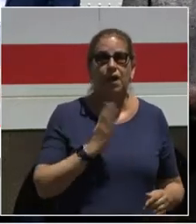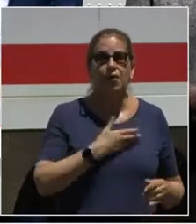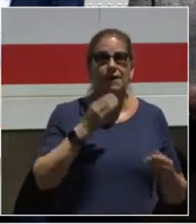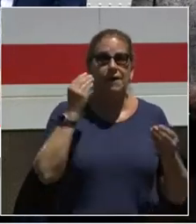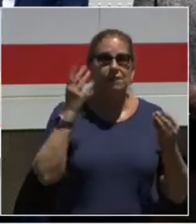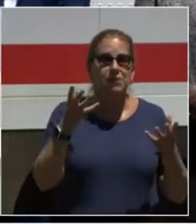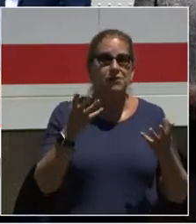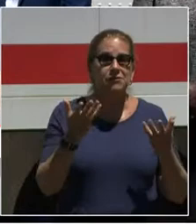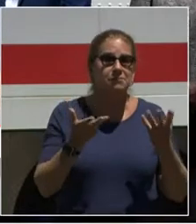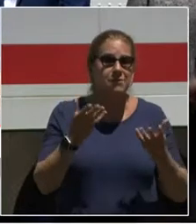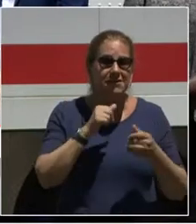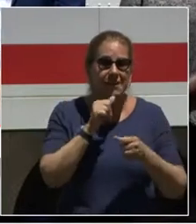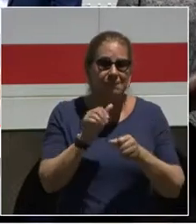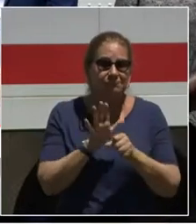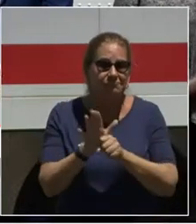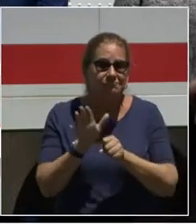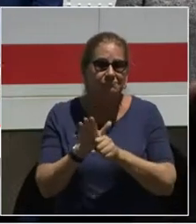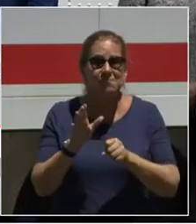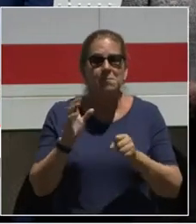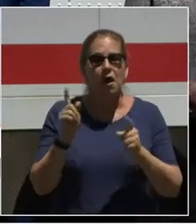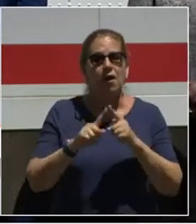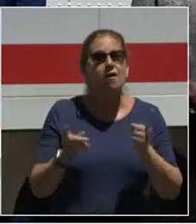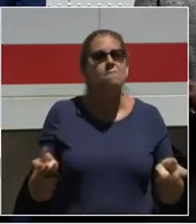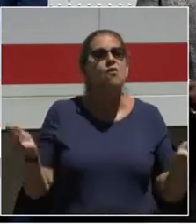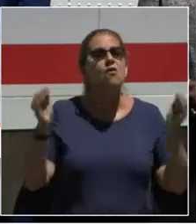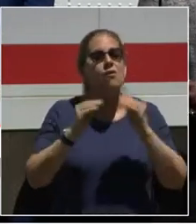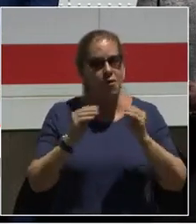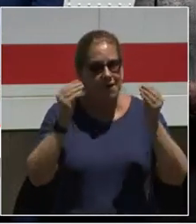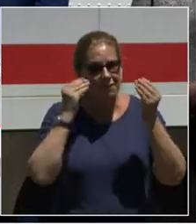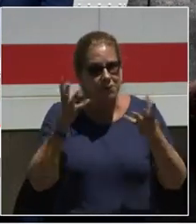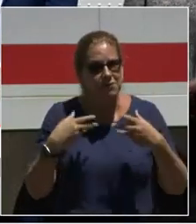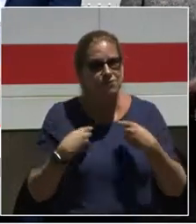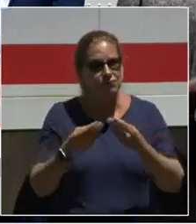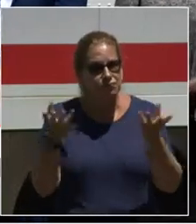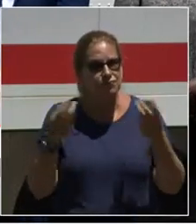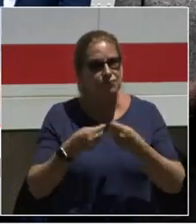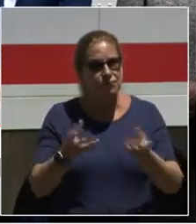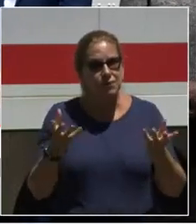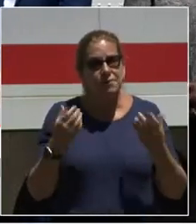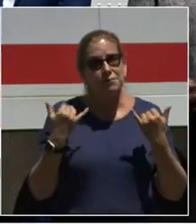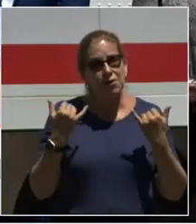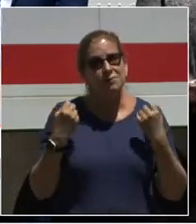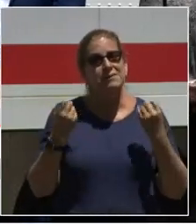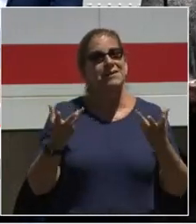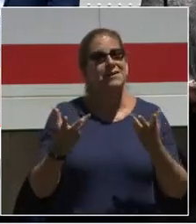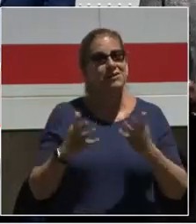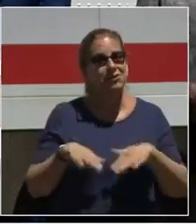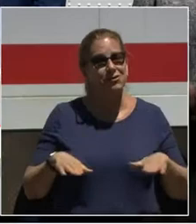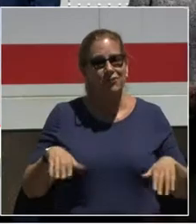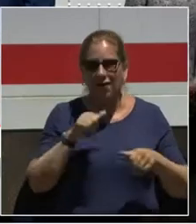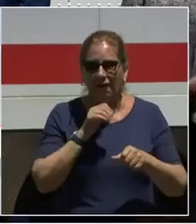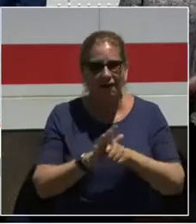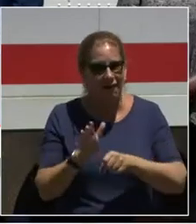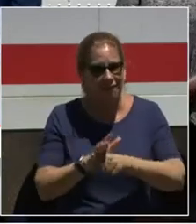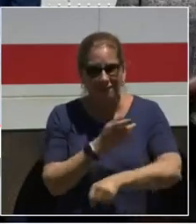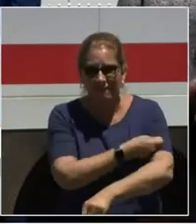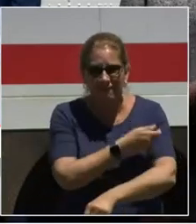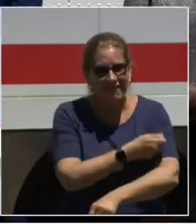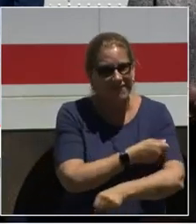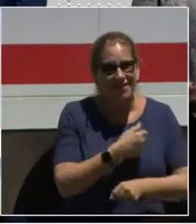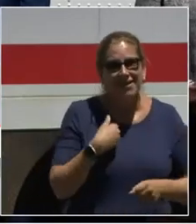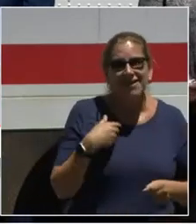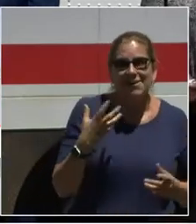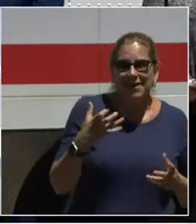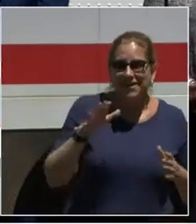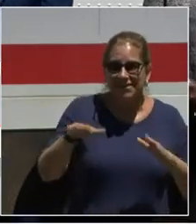suggest that there are not enough children vaccinated in our district to prevent an outbreak in our schools. And I should note, if there is an outbreak in our